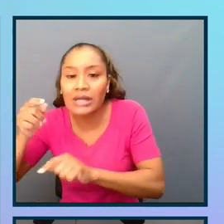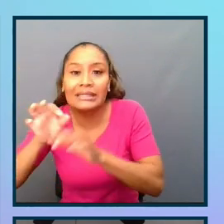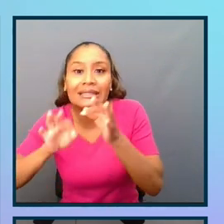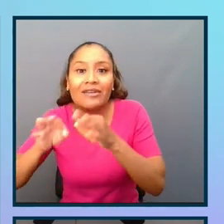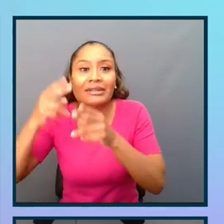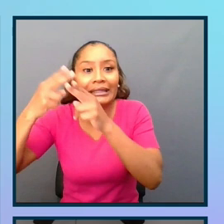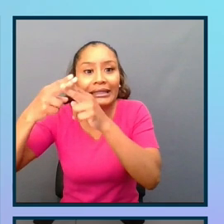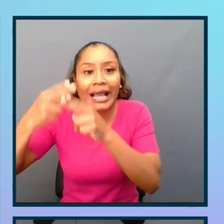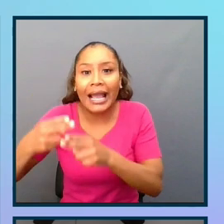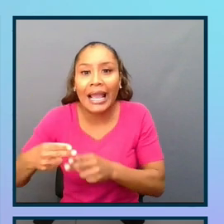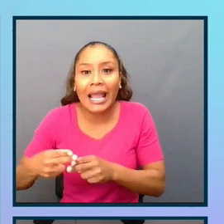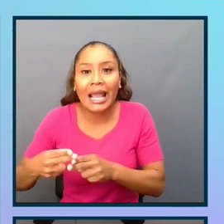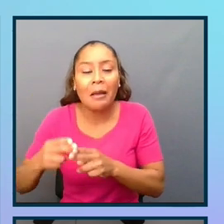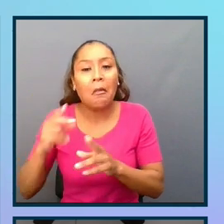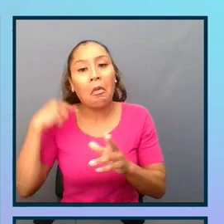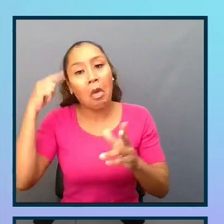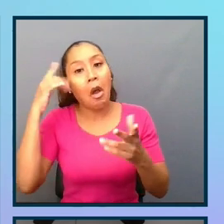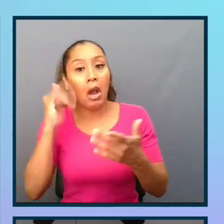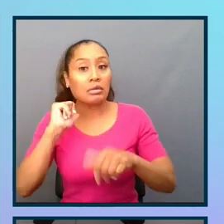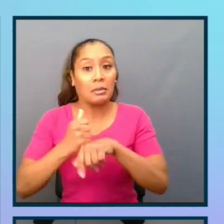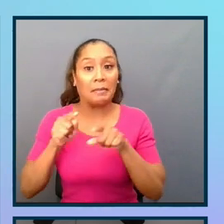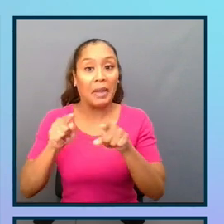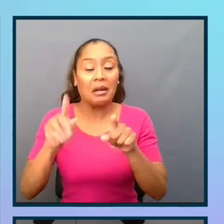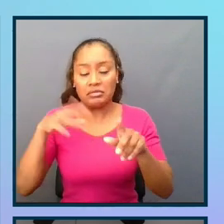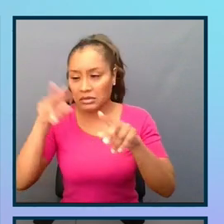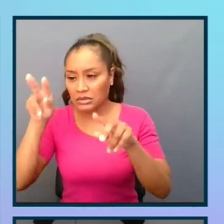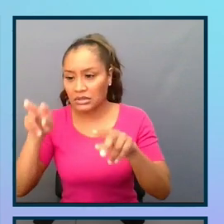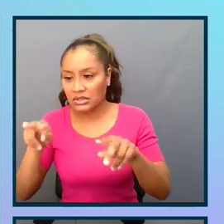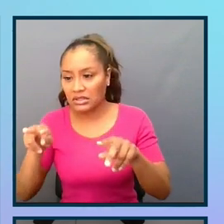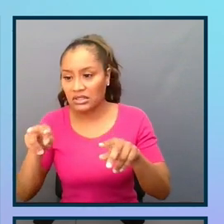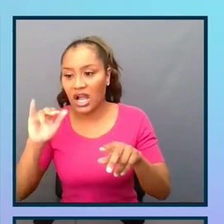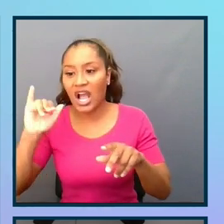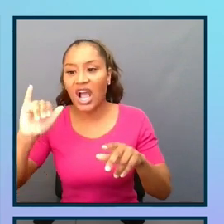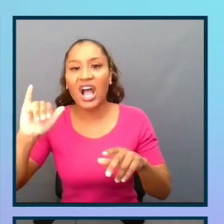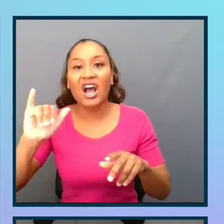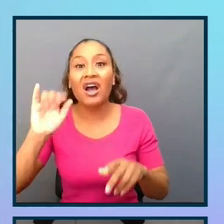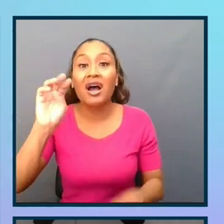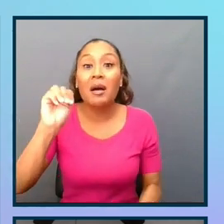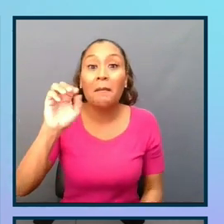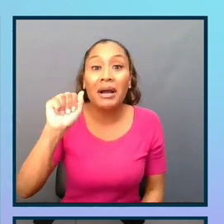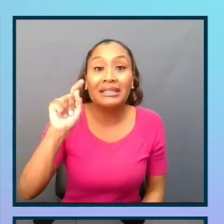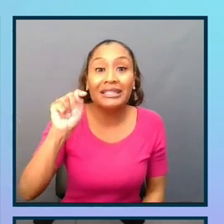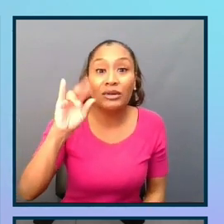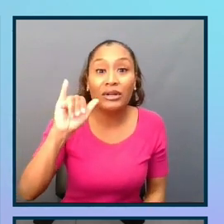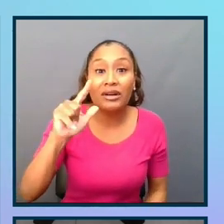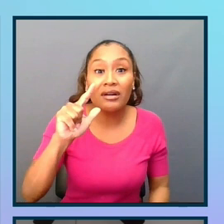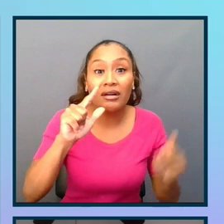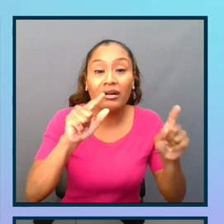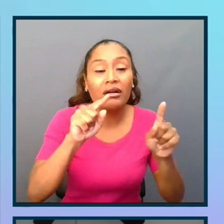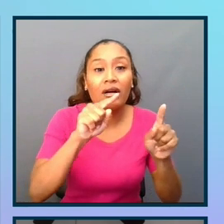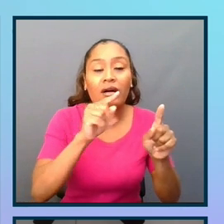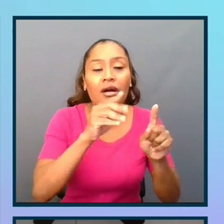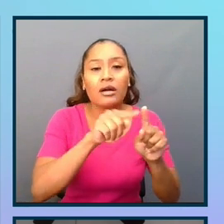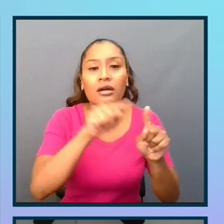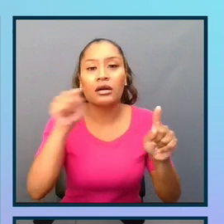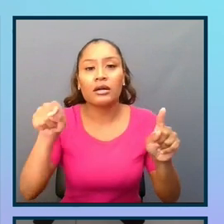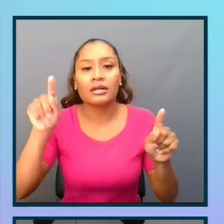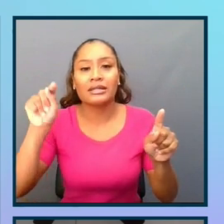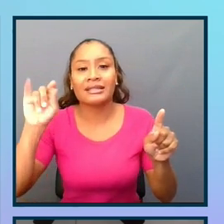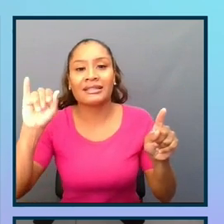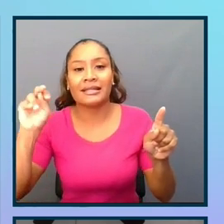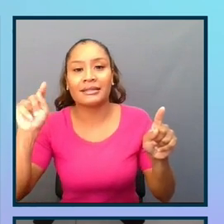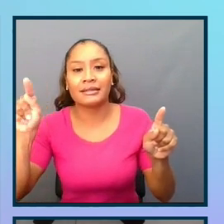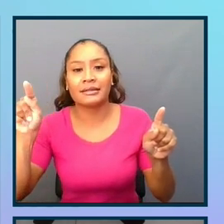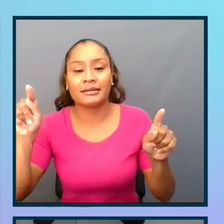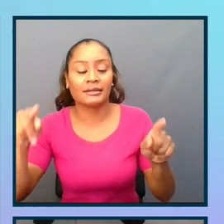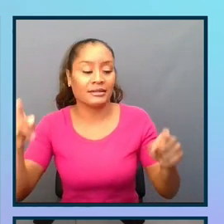name to create parity there. The Material Outline button is equivalent to the iOS Tinted button, great start, as well as